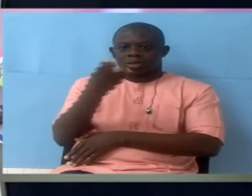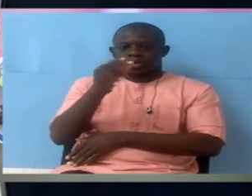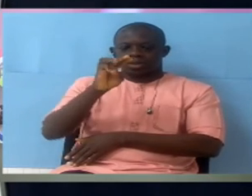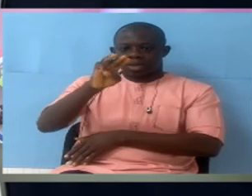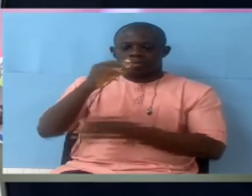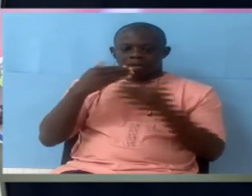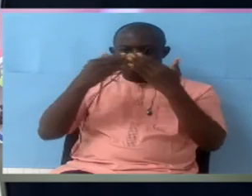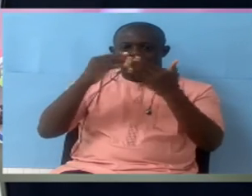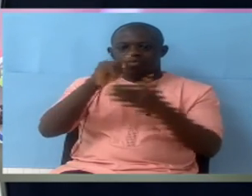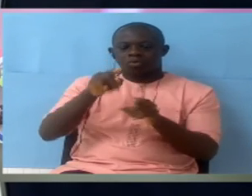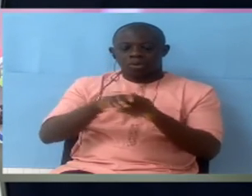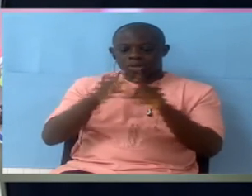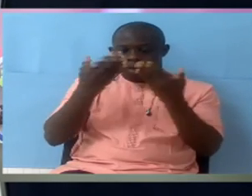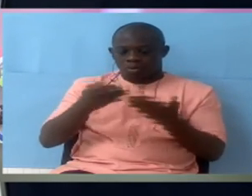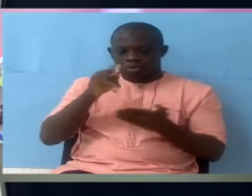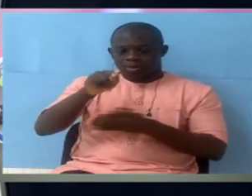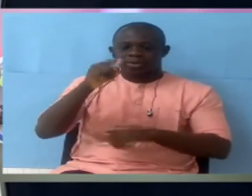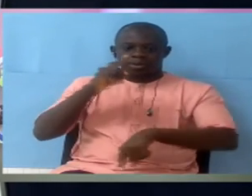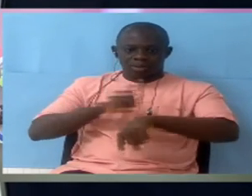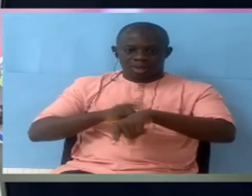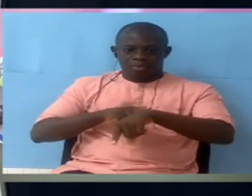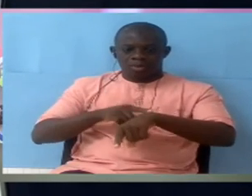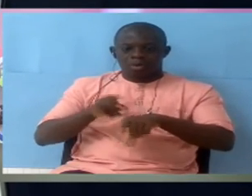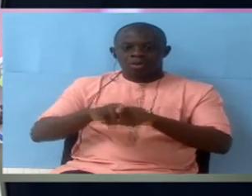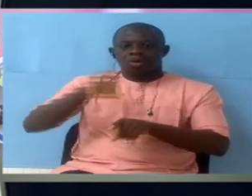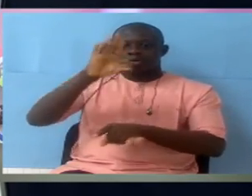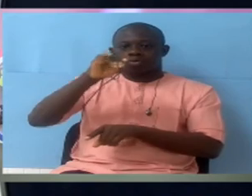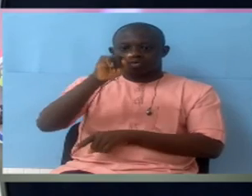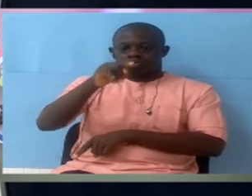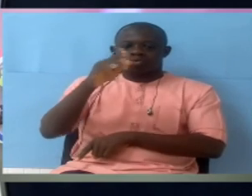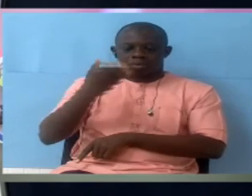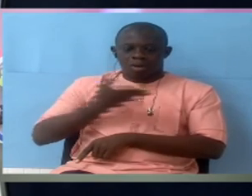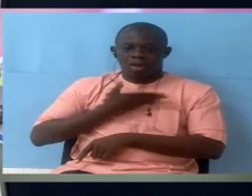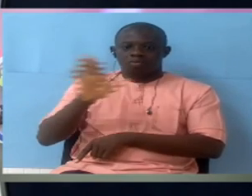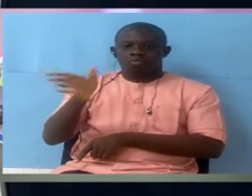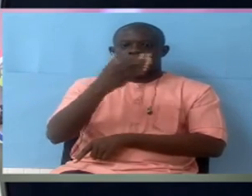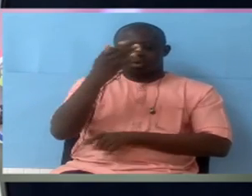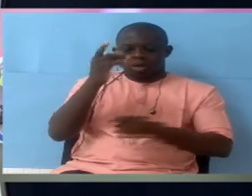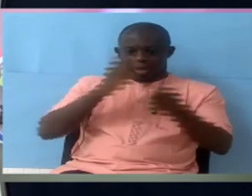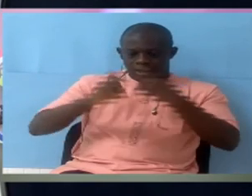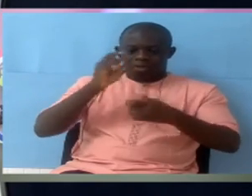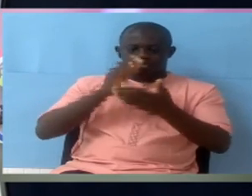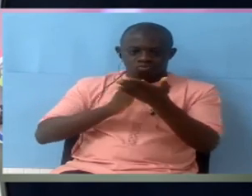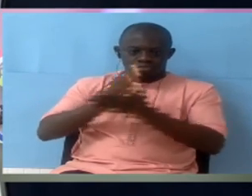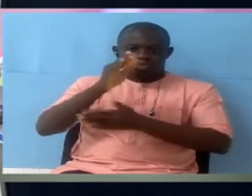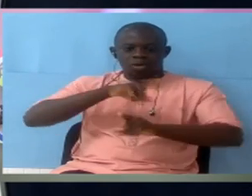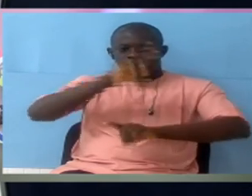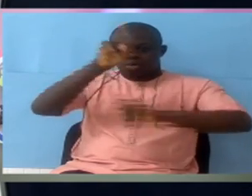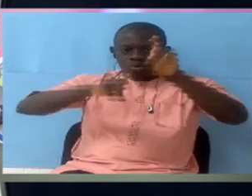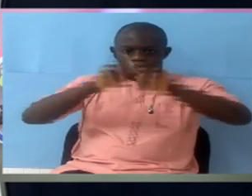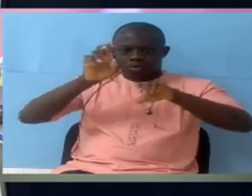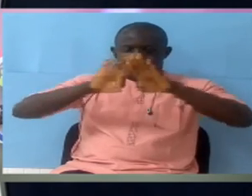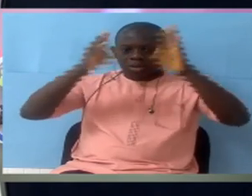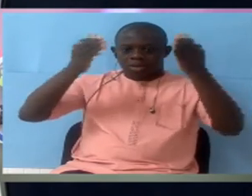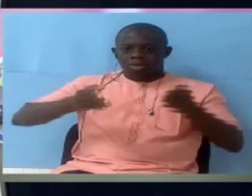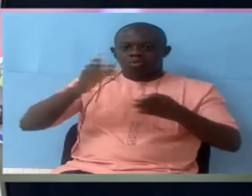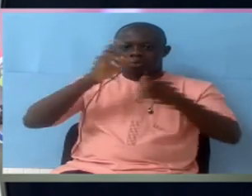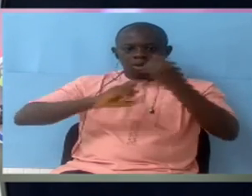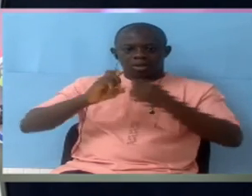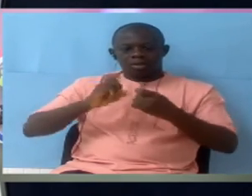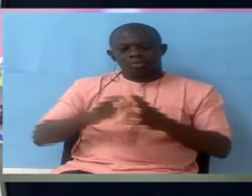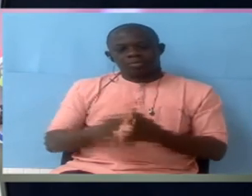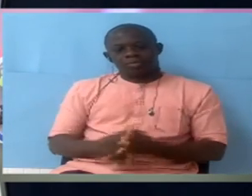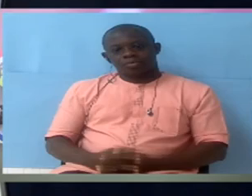around, ci yon bi ni, did you have to go through the panel? Ndax dañ la jaral ci panel